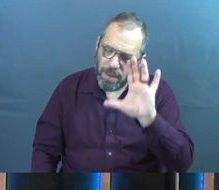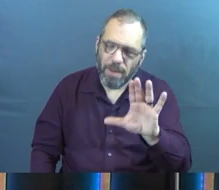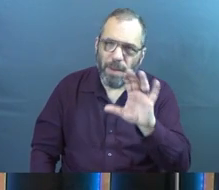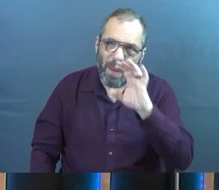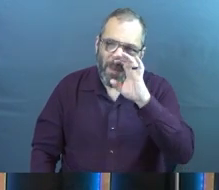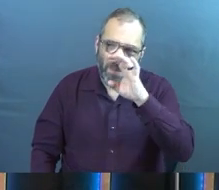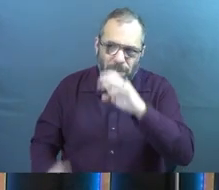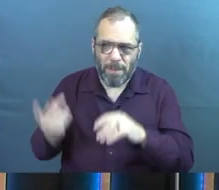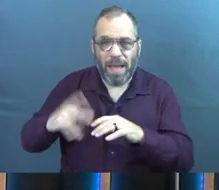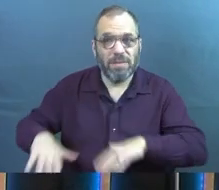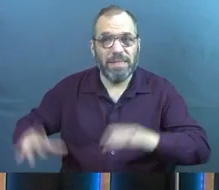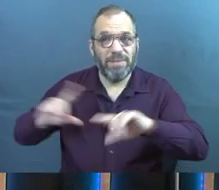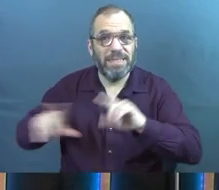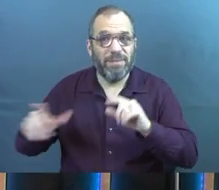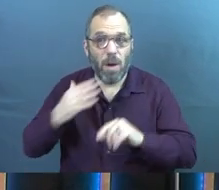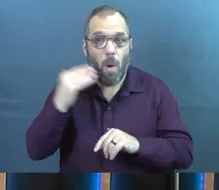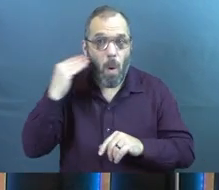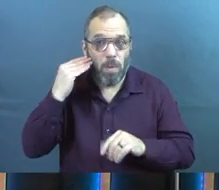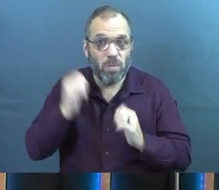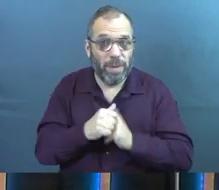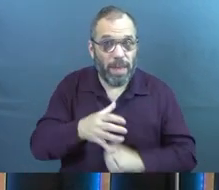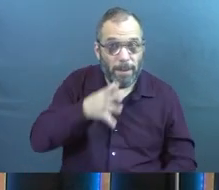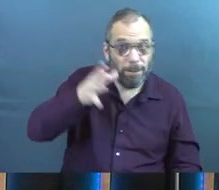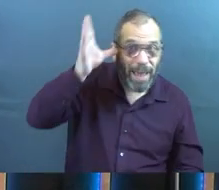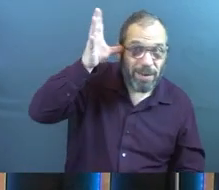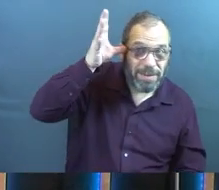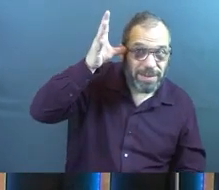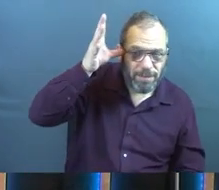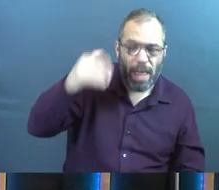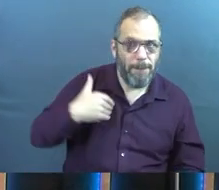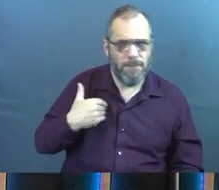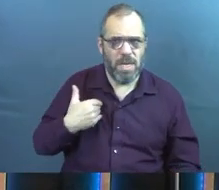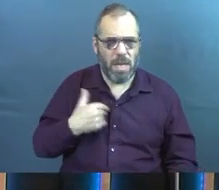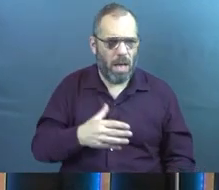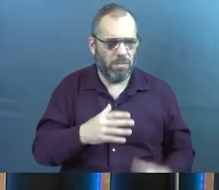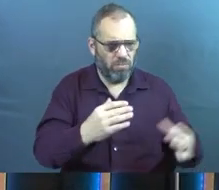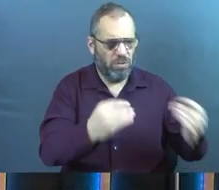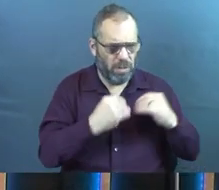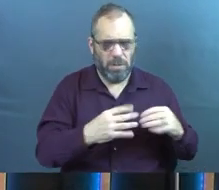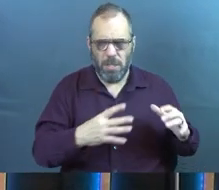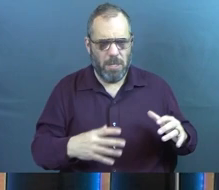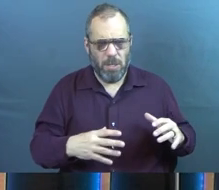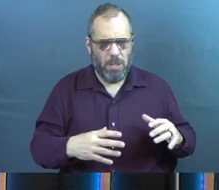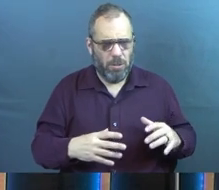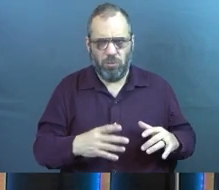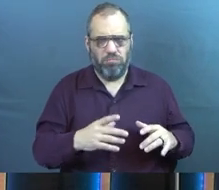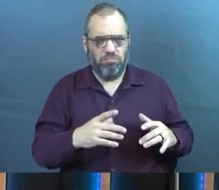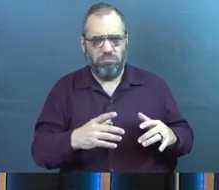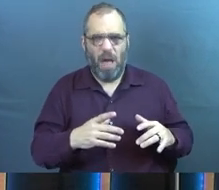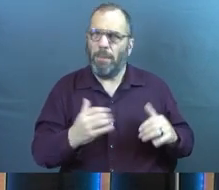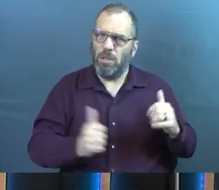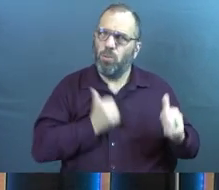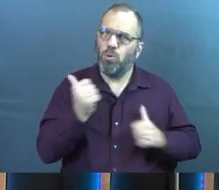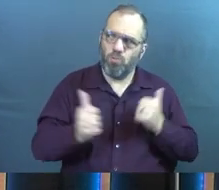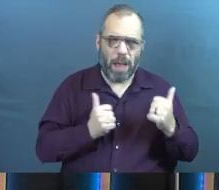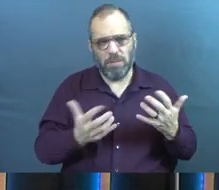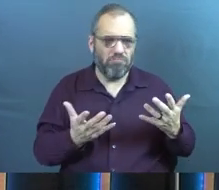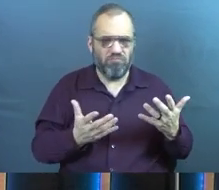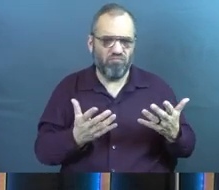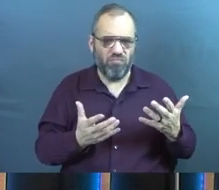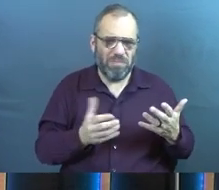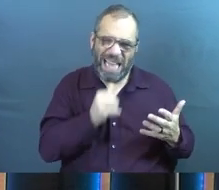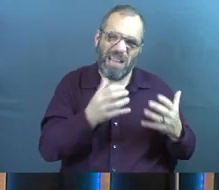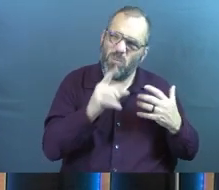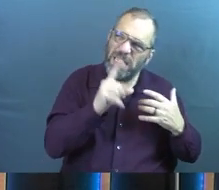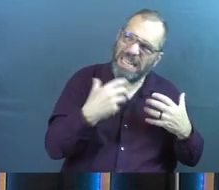The thing is, we were both raised in different households when it comes to parenting, you know? And I was always raised in a way of just truthfully, it was pretty aggressive and to an